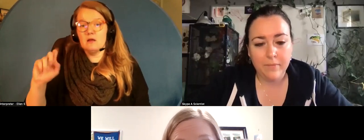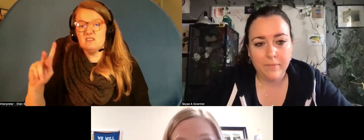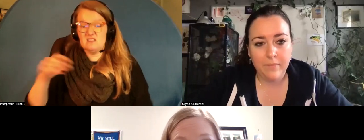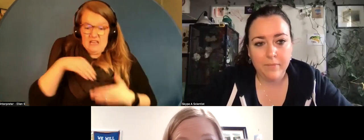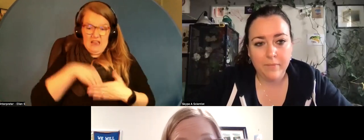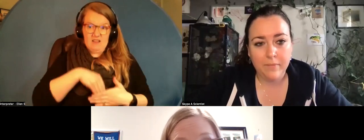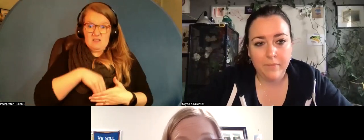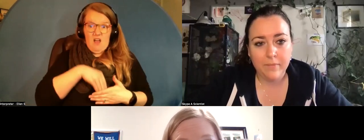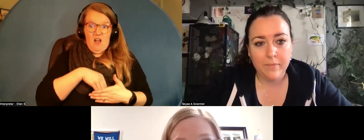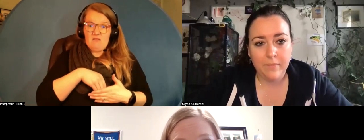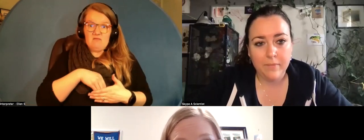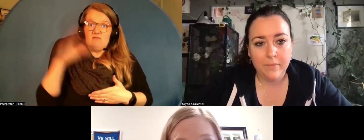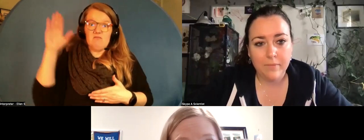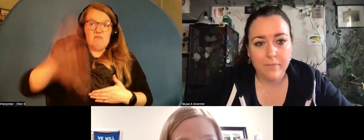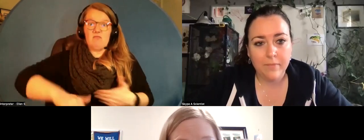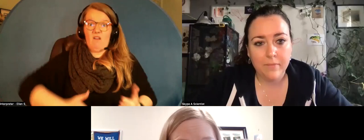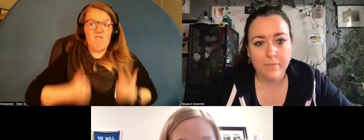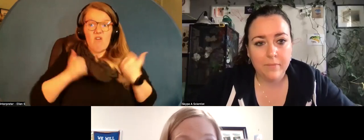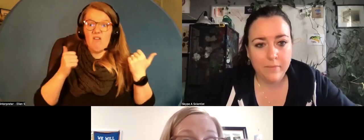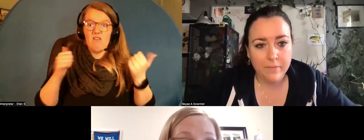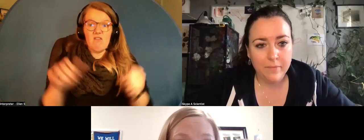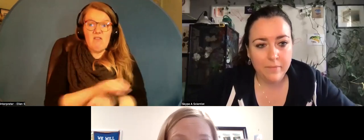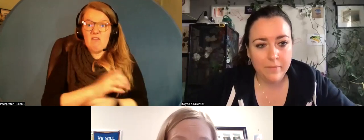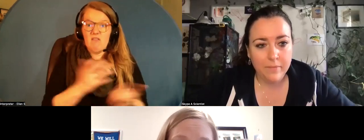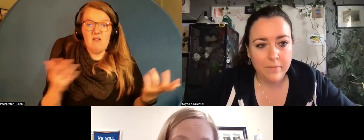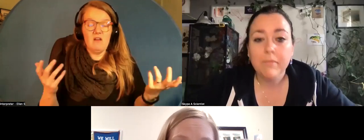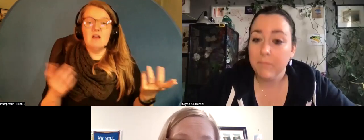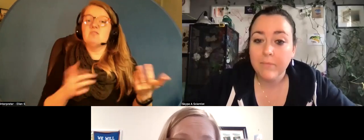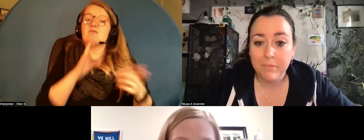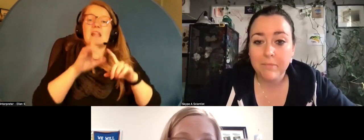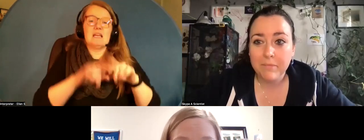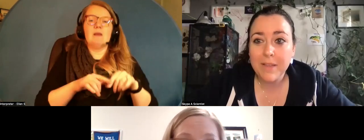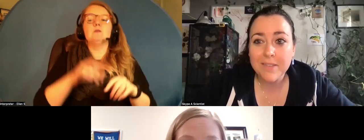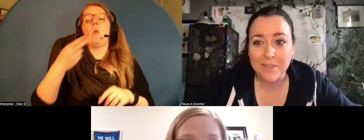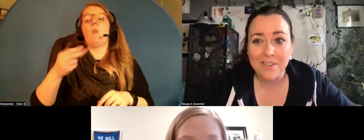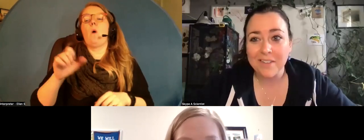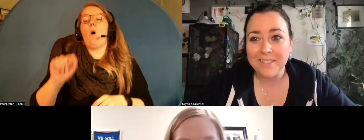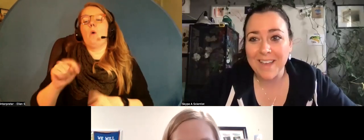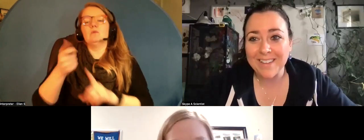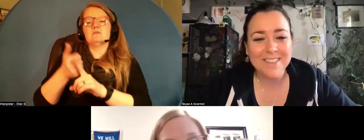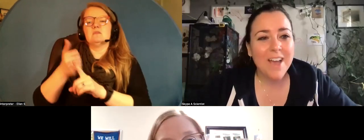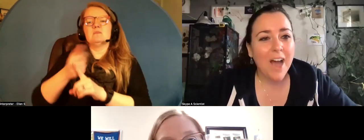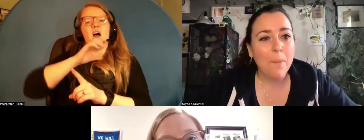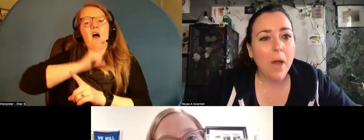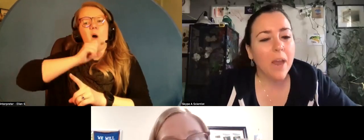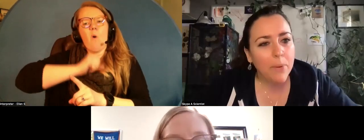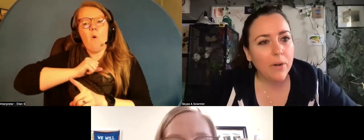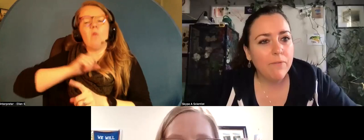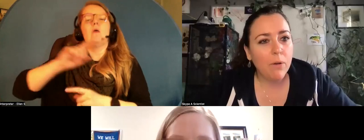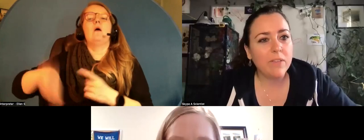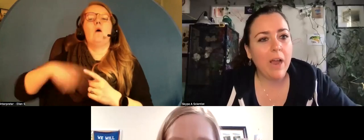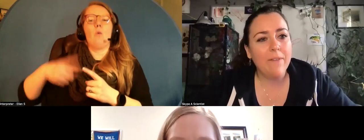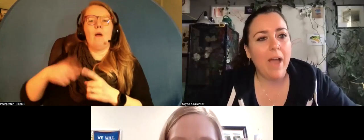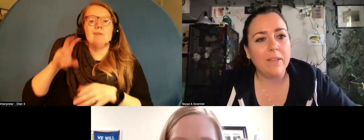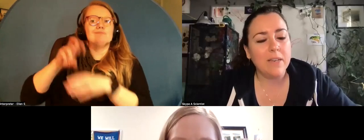So it kind of depends on the age of the host and when they get infected also. Sounds good. Thanks. Nice. A number